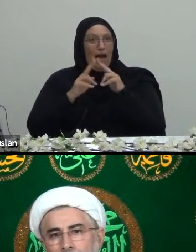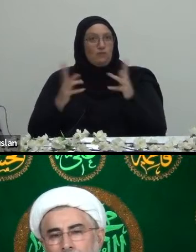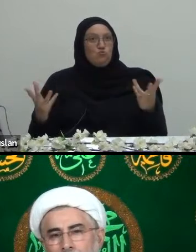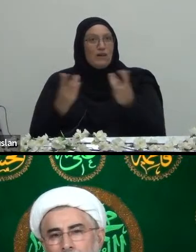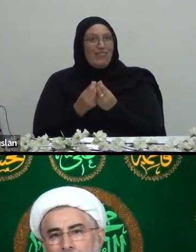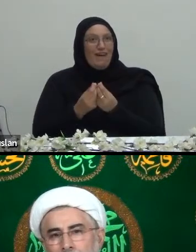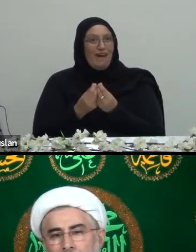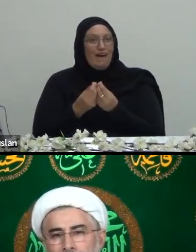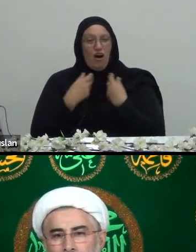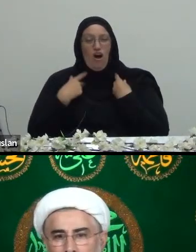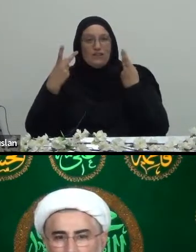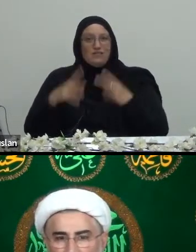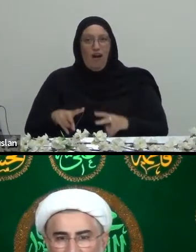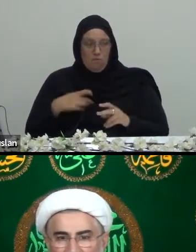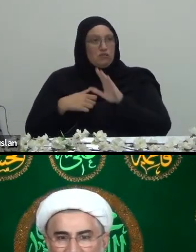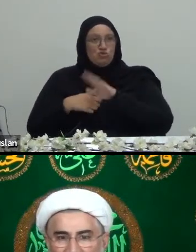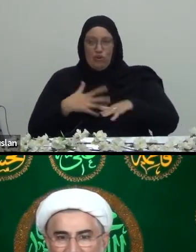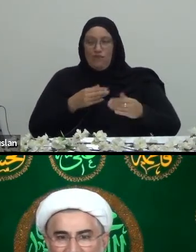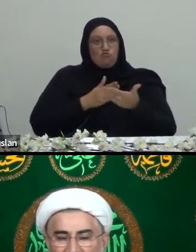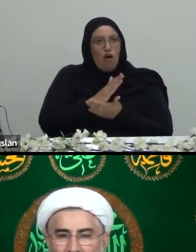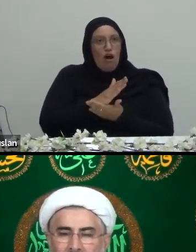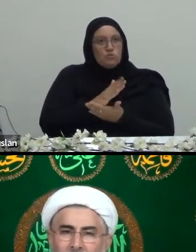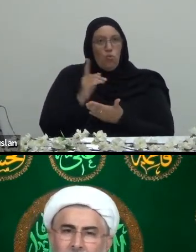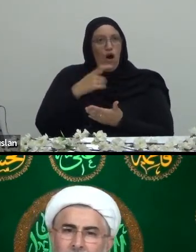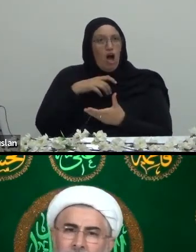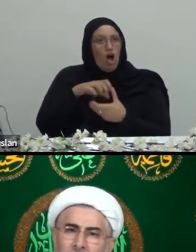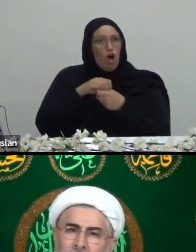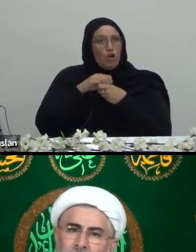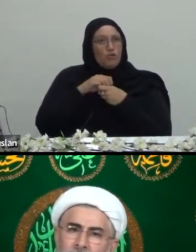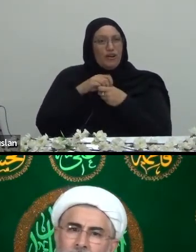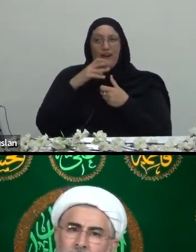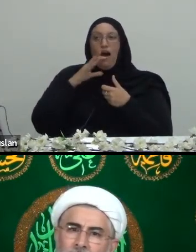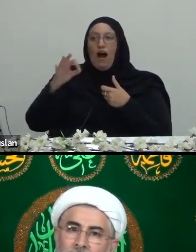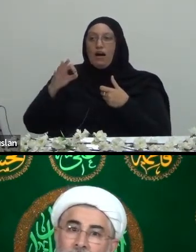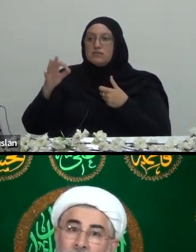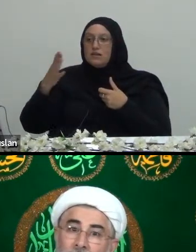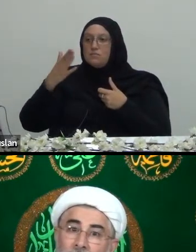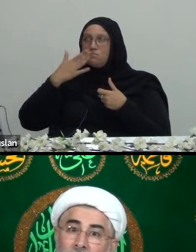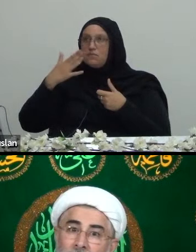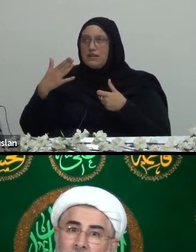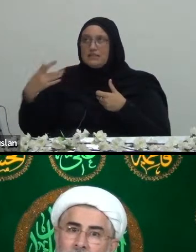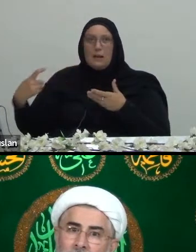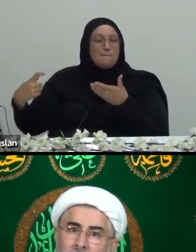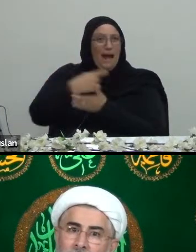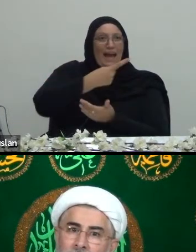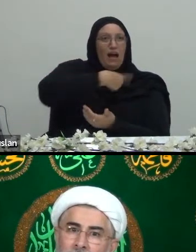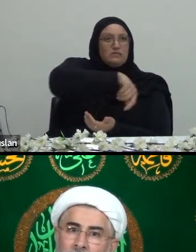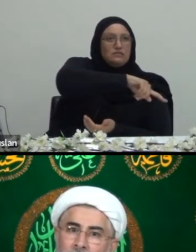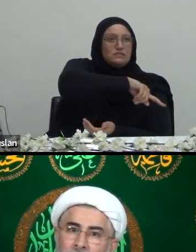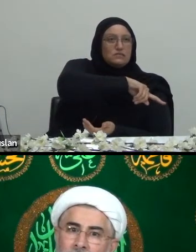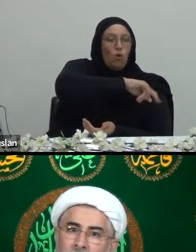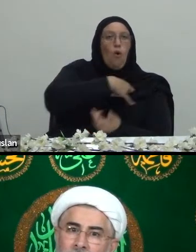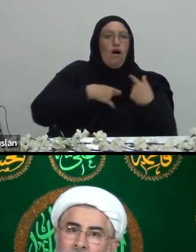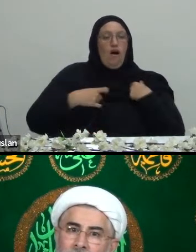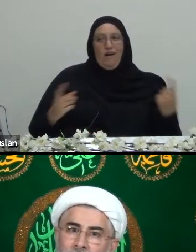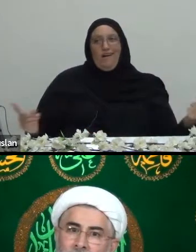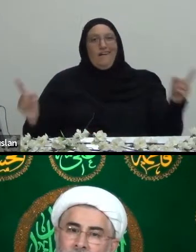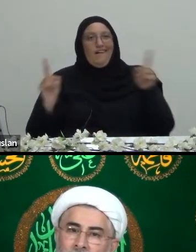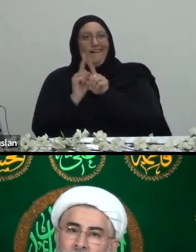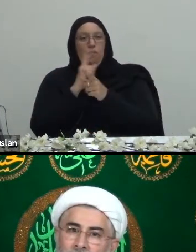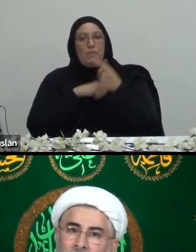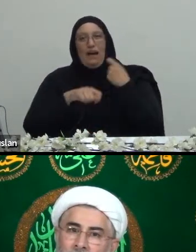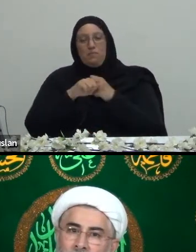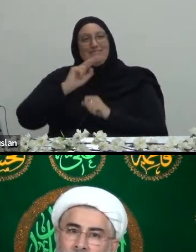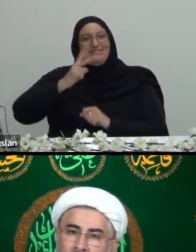Ahsan, thank you, Sheikh. What I'd suggest, if you don't mind, Sheikh, what I'd suggest is if somebody is in that situation where they have that